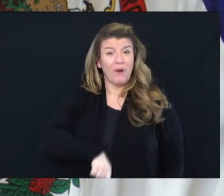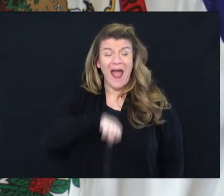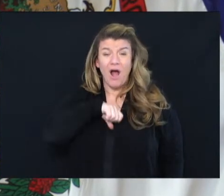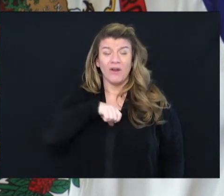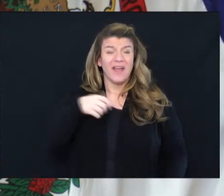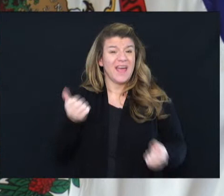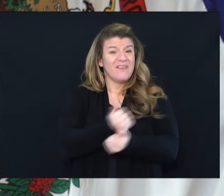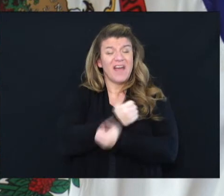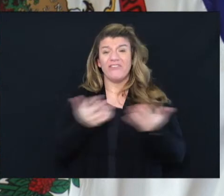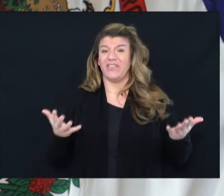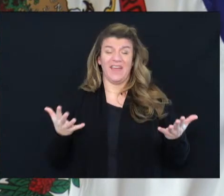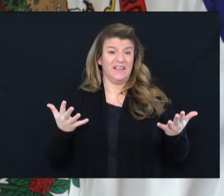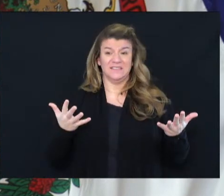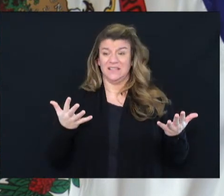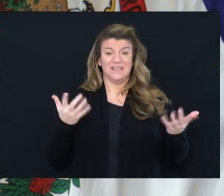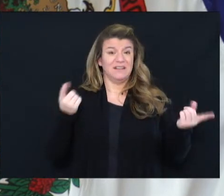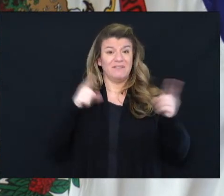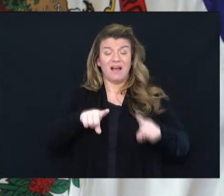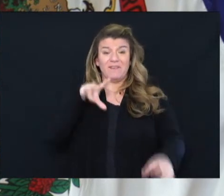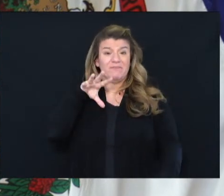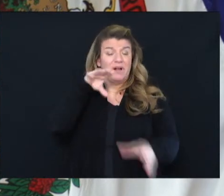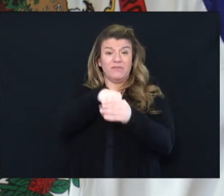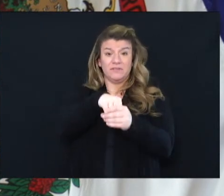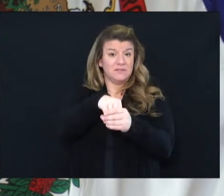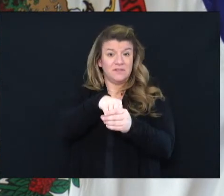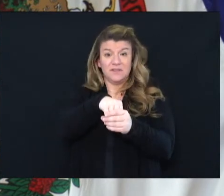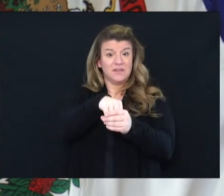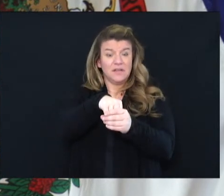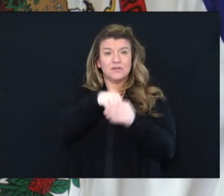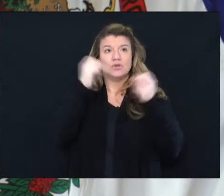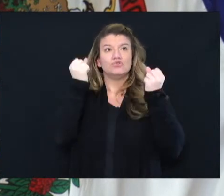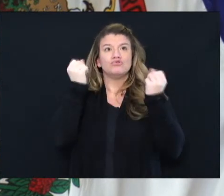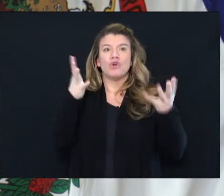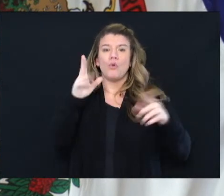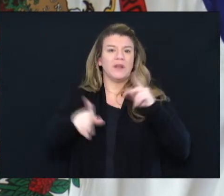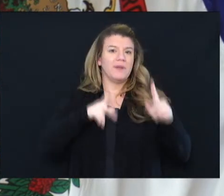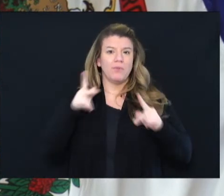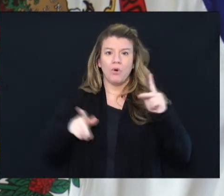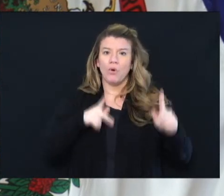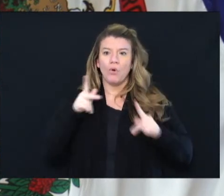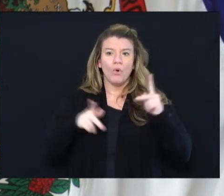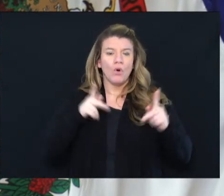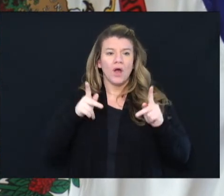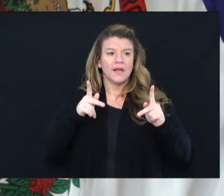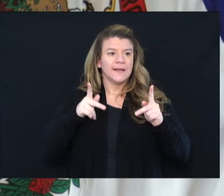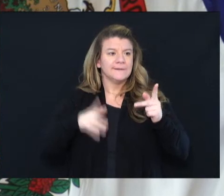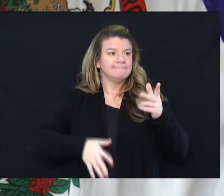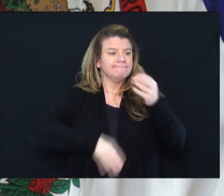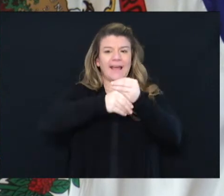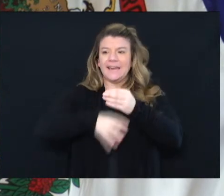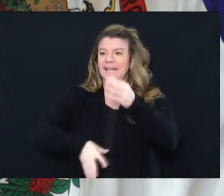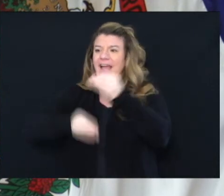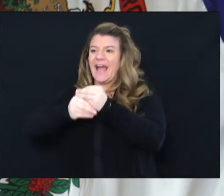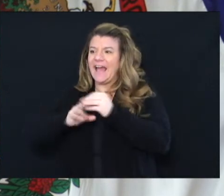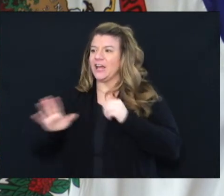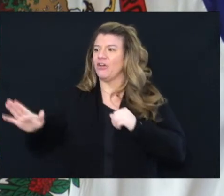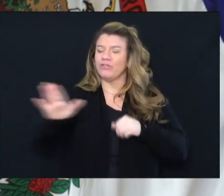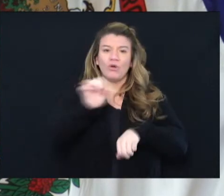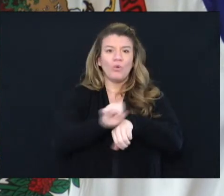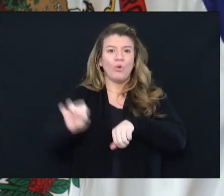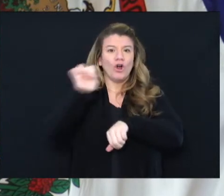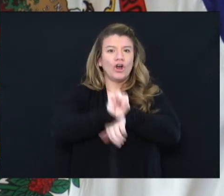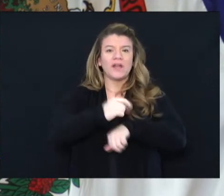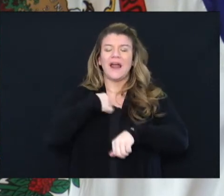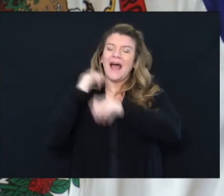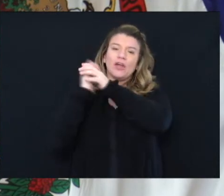of everyone that's been involved, and so many people, put in a lot of licks, and I congratulate them